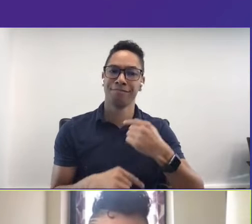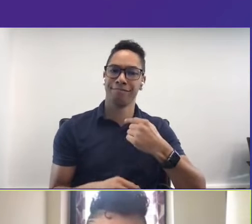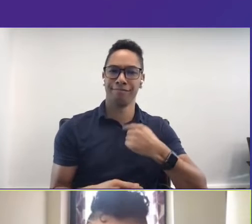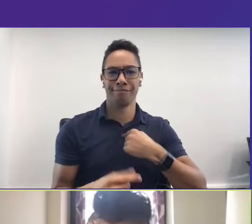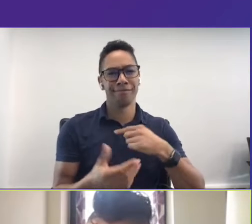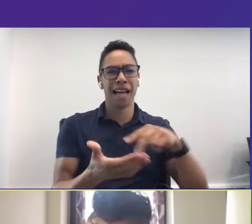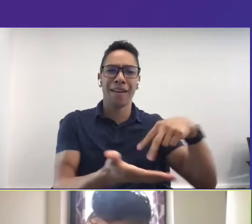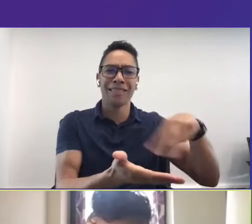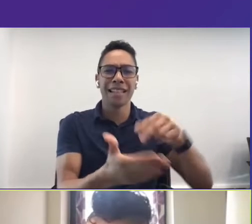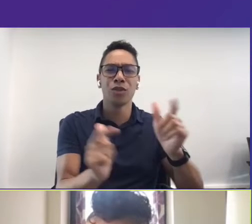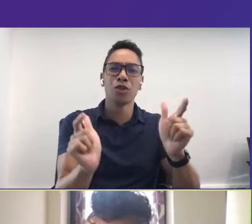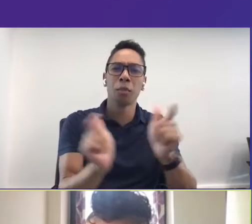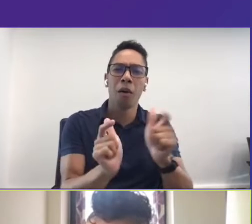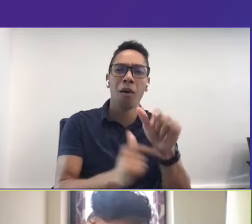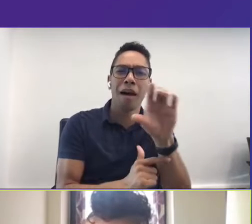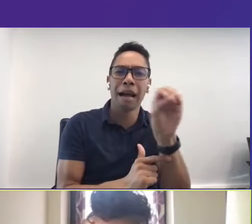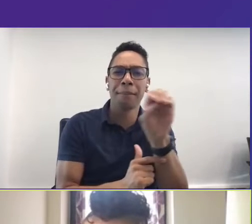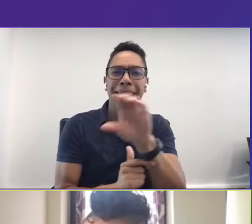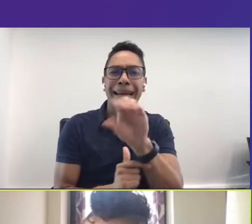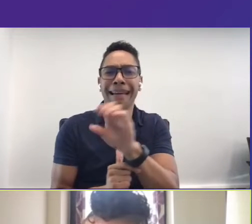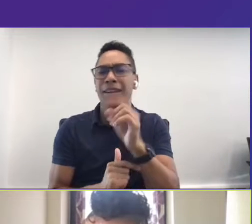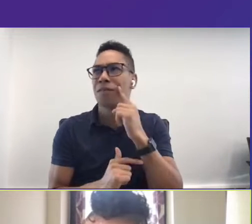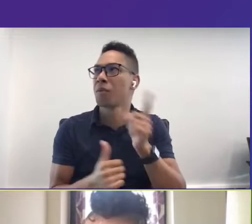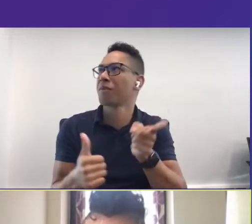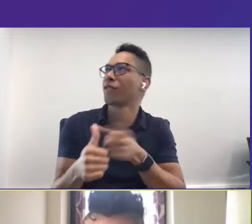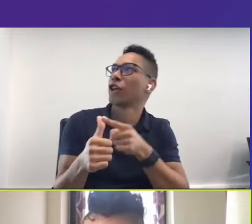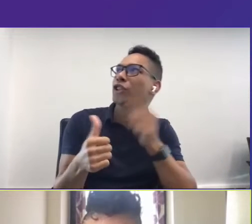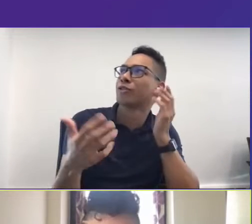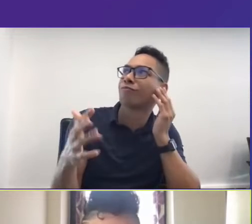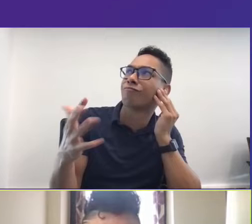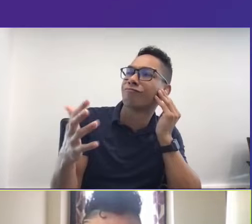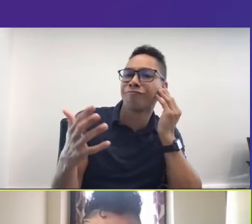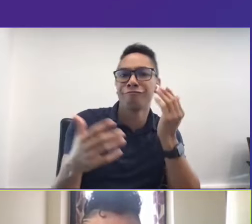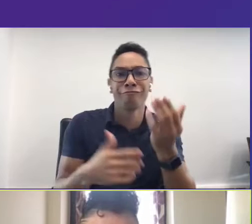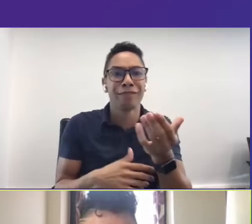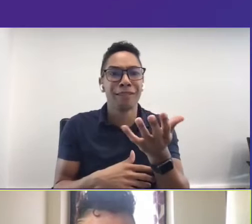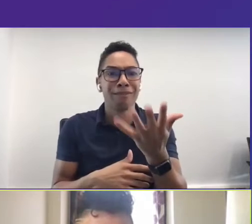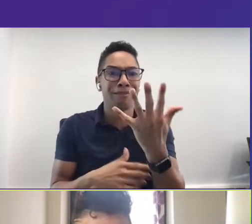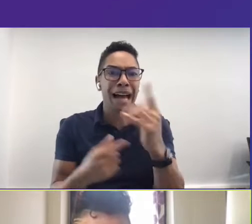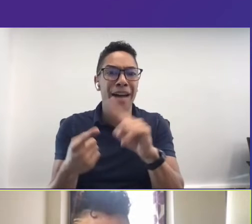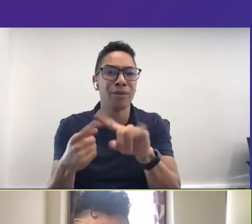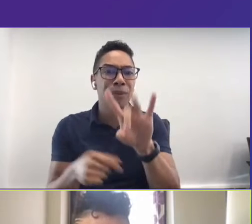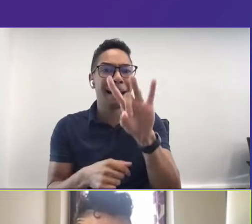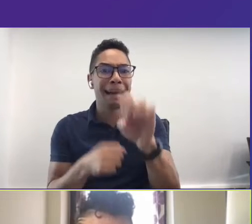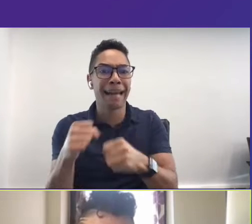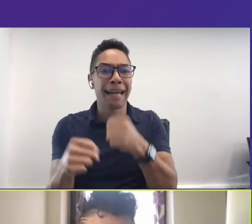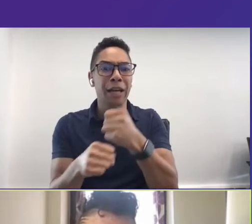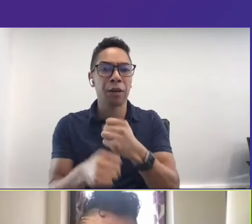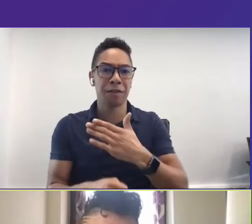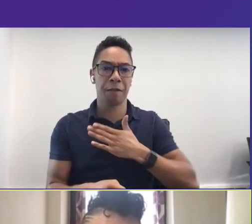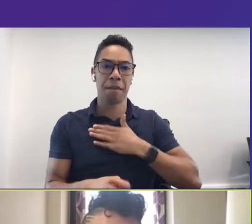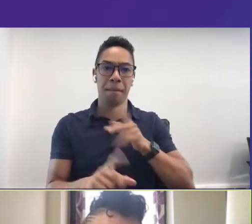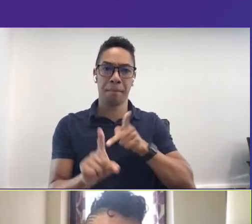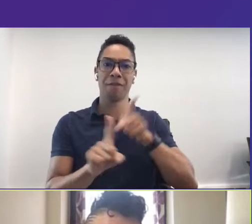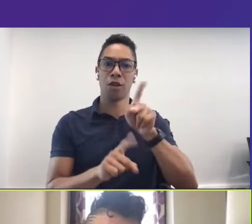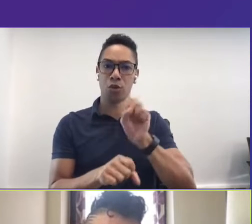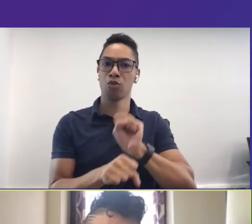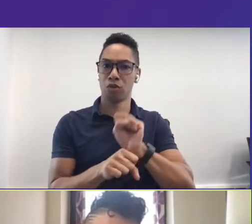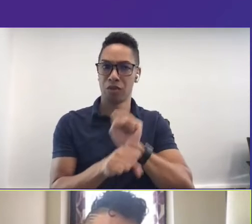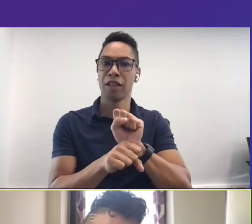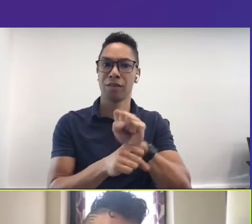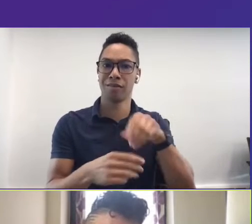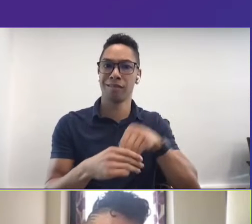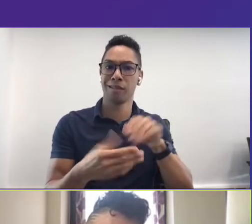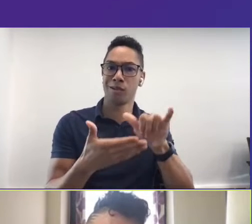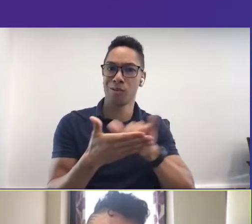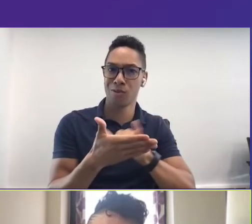small dance companies for maybe the first, I don't know, 5, 6, 8 years of my, professional career in New York, starting right when